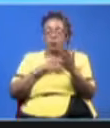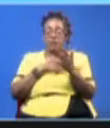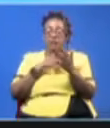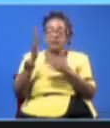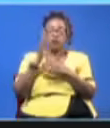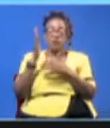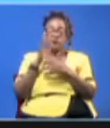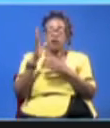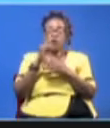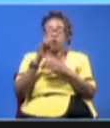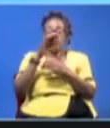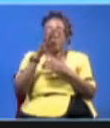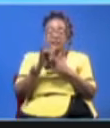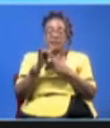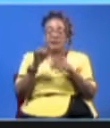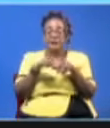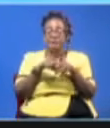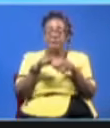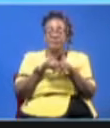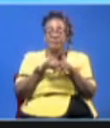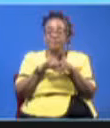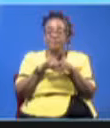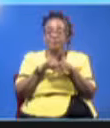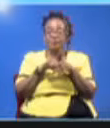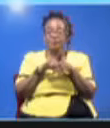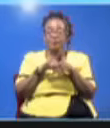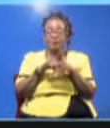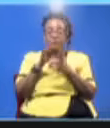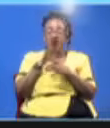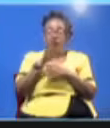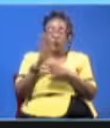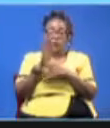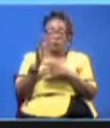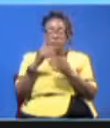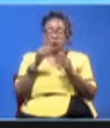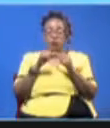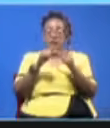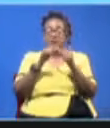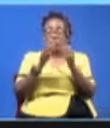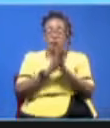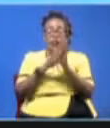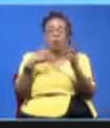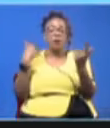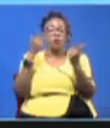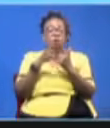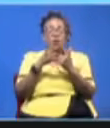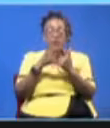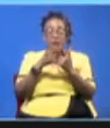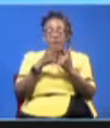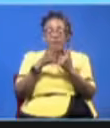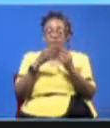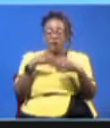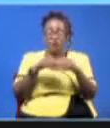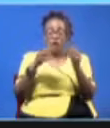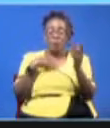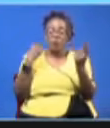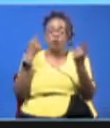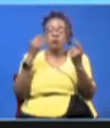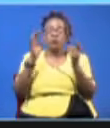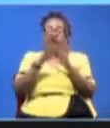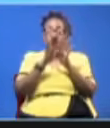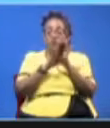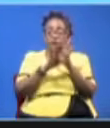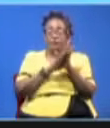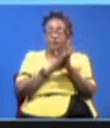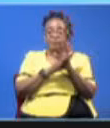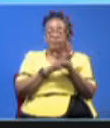organs. And those agreements are consistent with our law, they are consistent with our constitution,